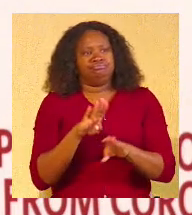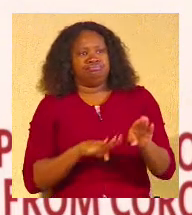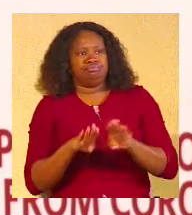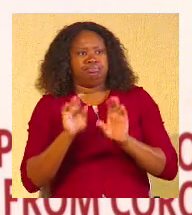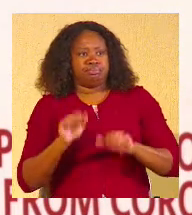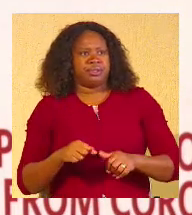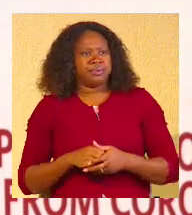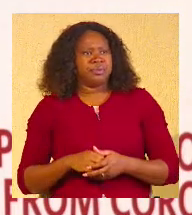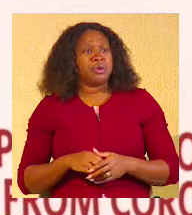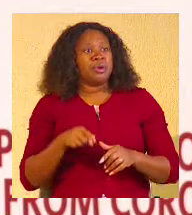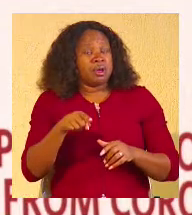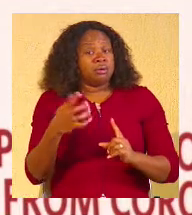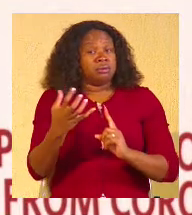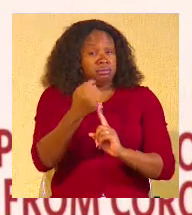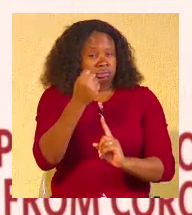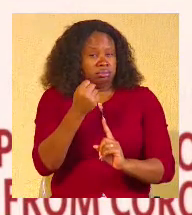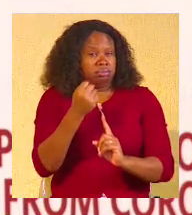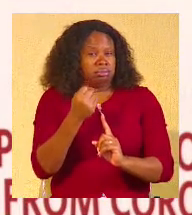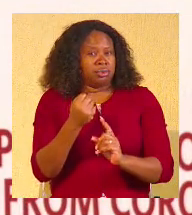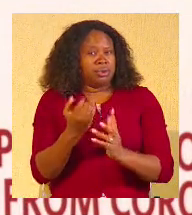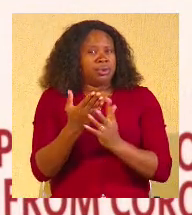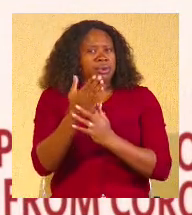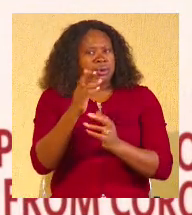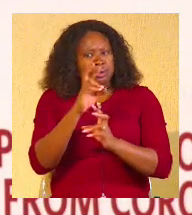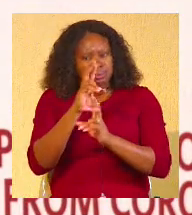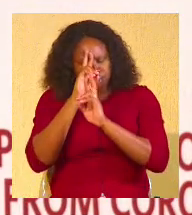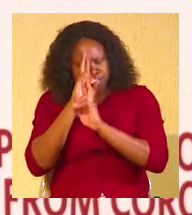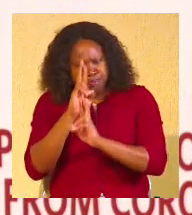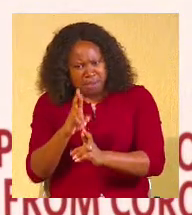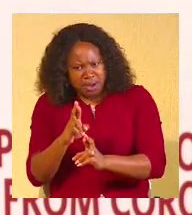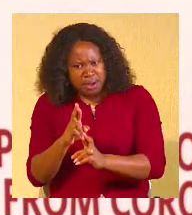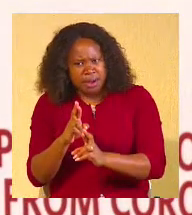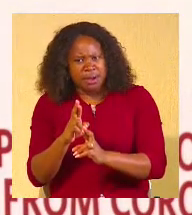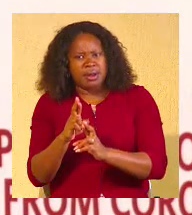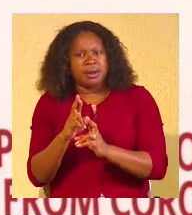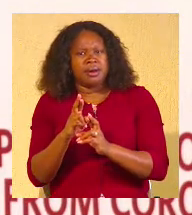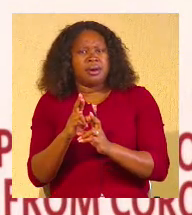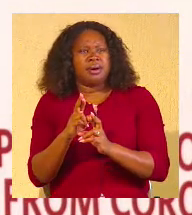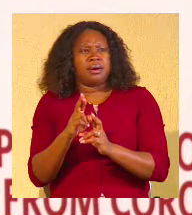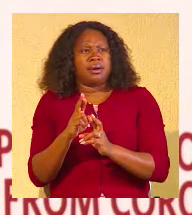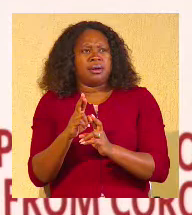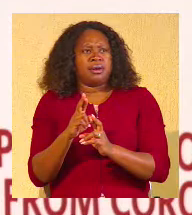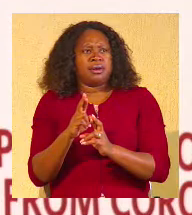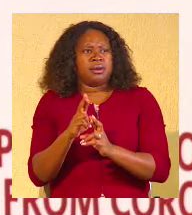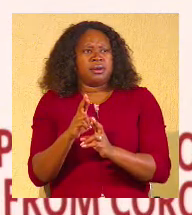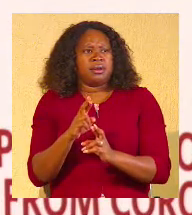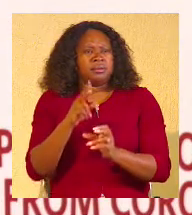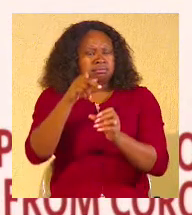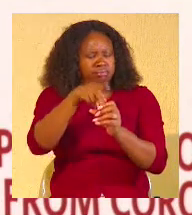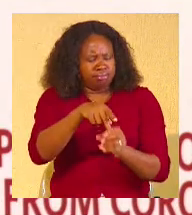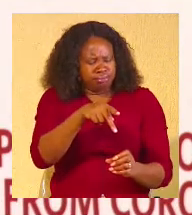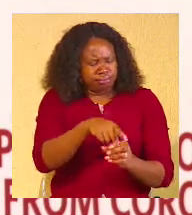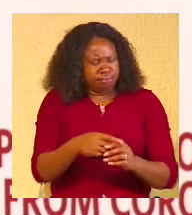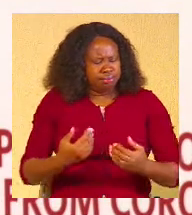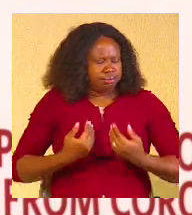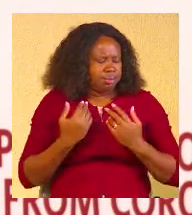can be meaningfully attained through coherent and meaningful leadership and participation of